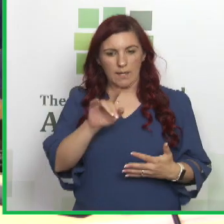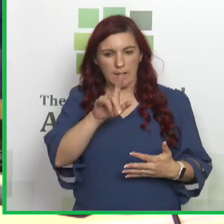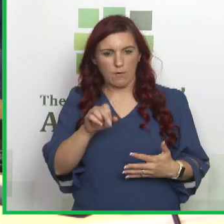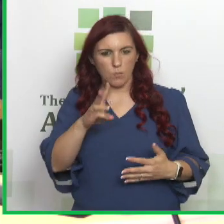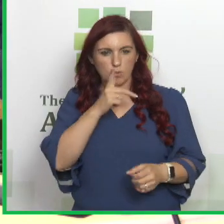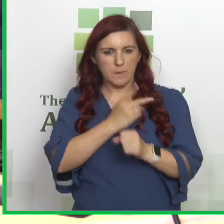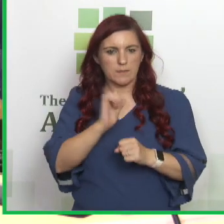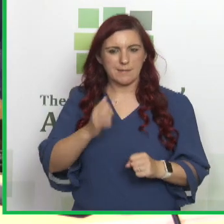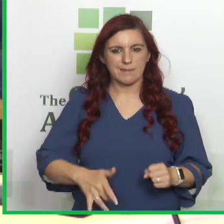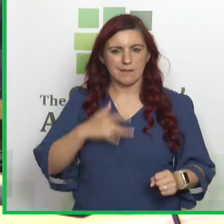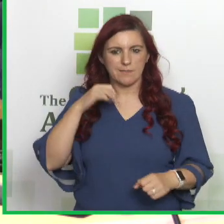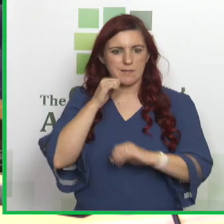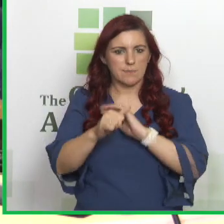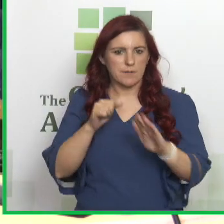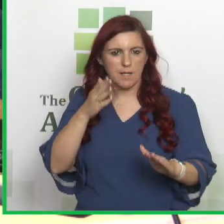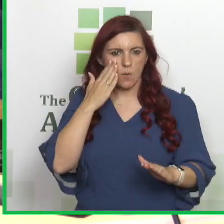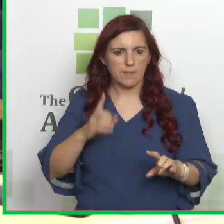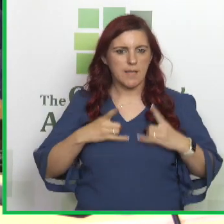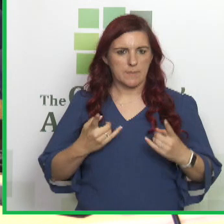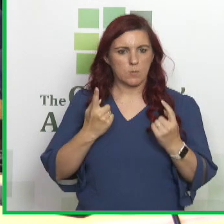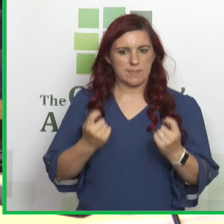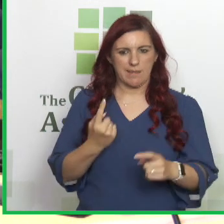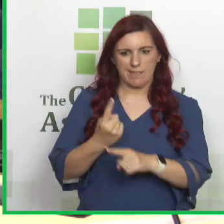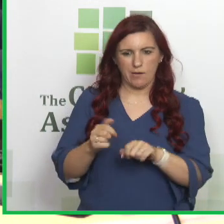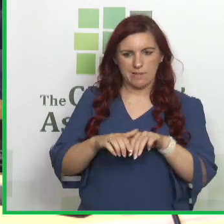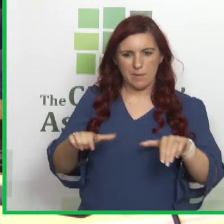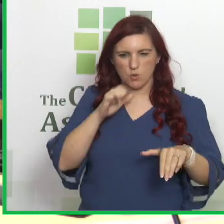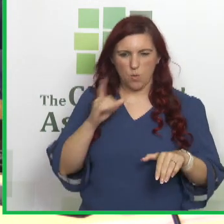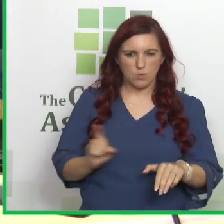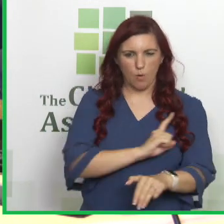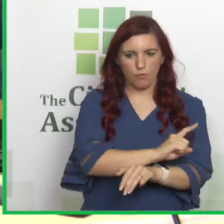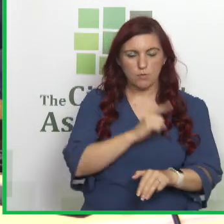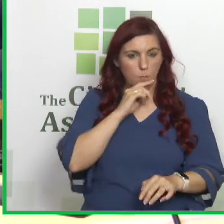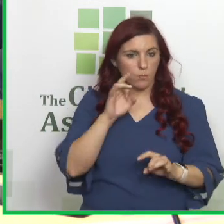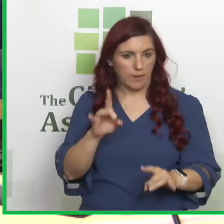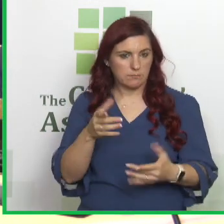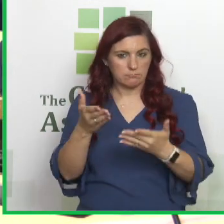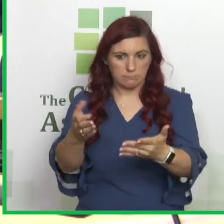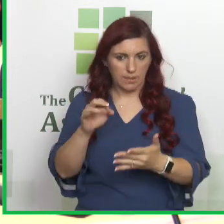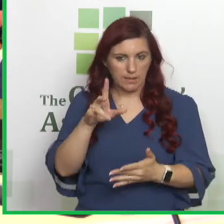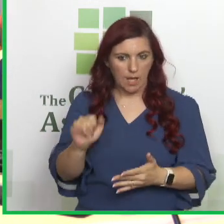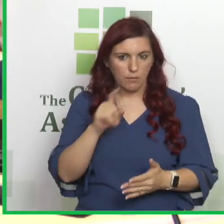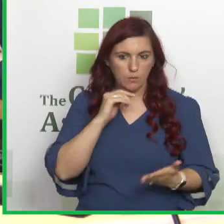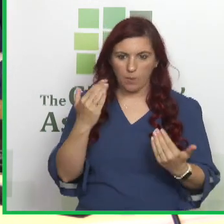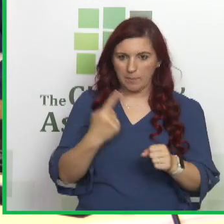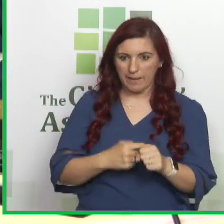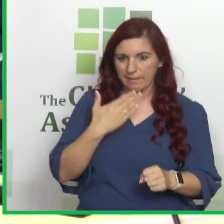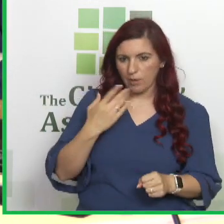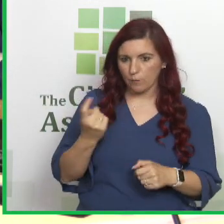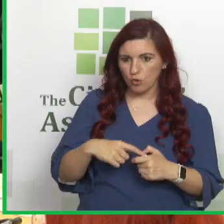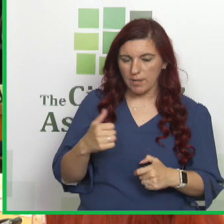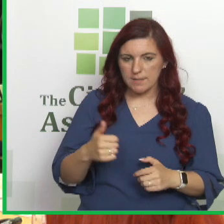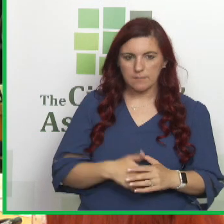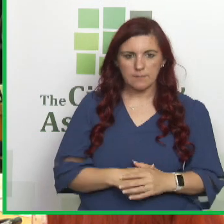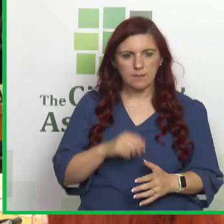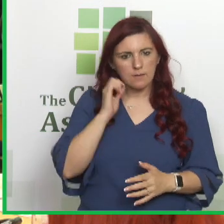I know Gary's happy to sit at the top table there rather than the podium. So, Gary, can I pass across to yourself? And you're very welcome again. Thanks for joining us. So